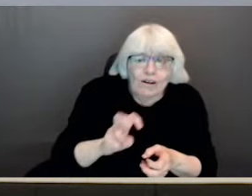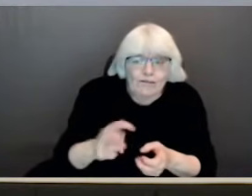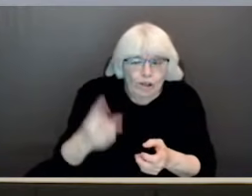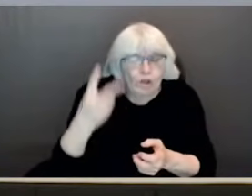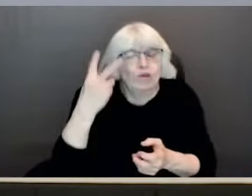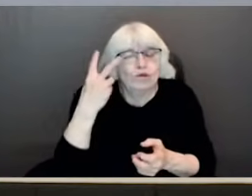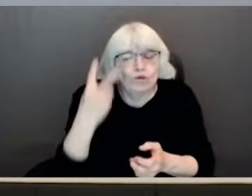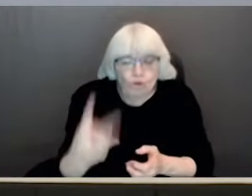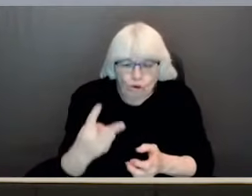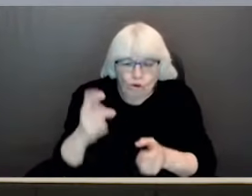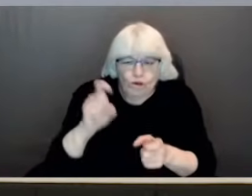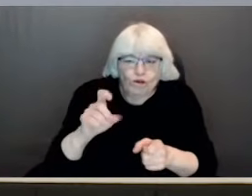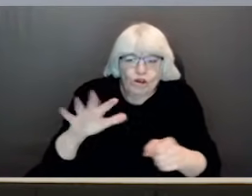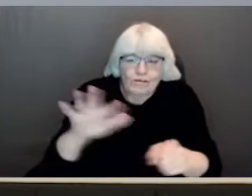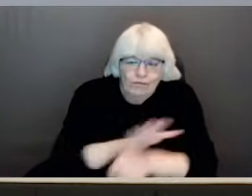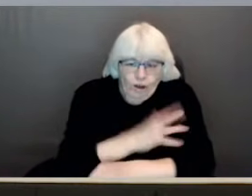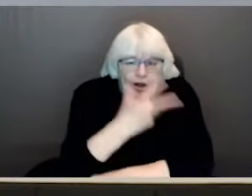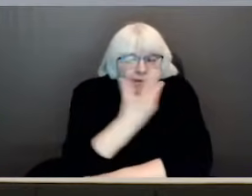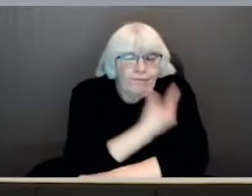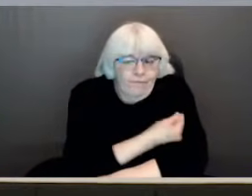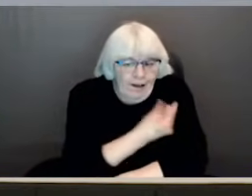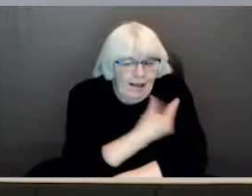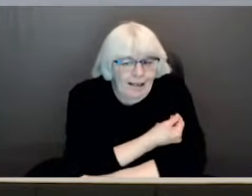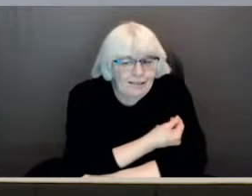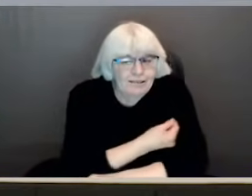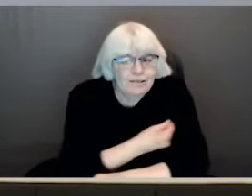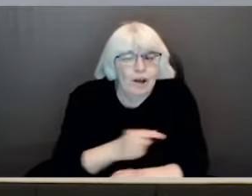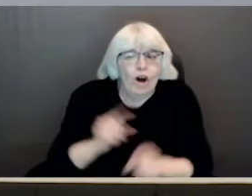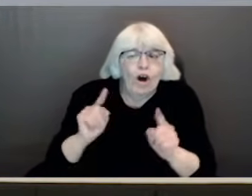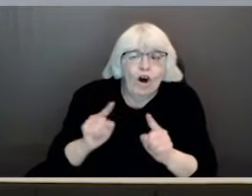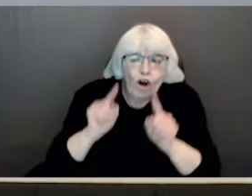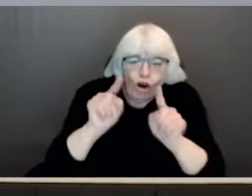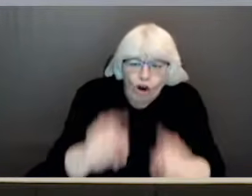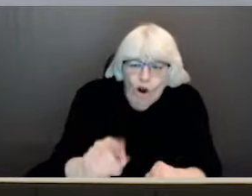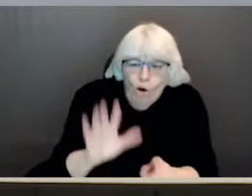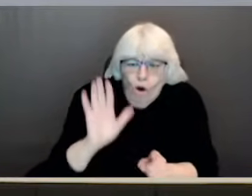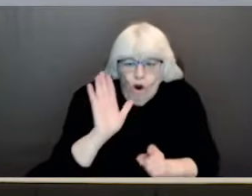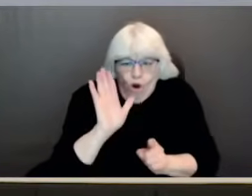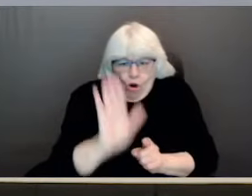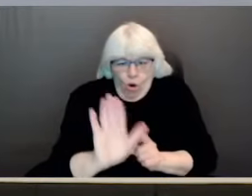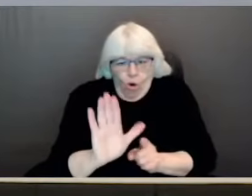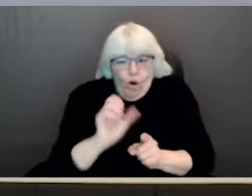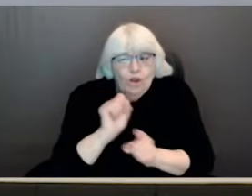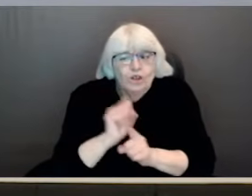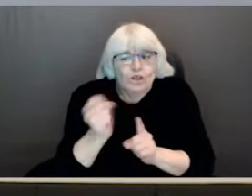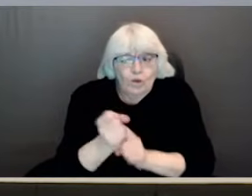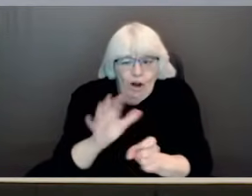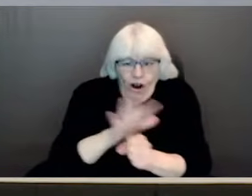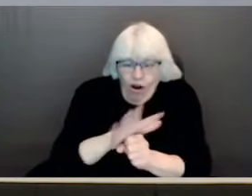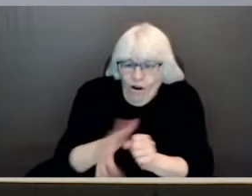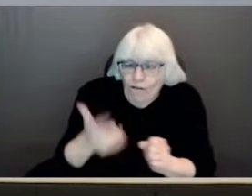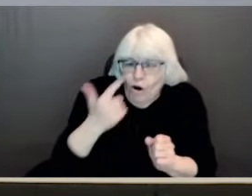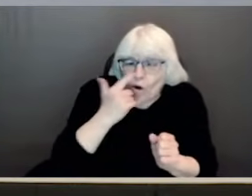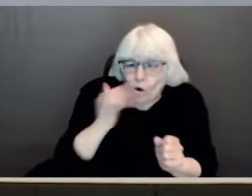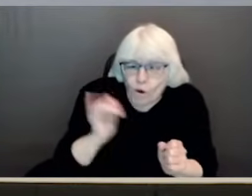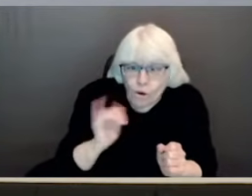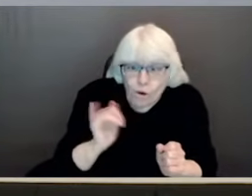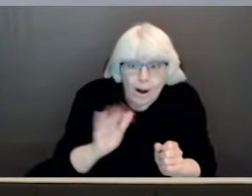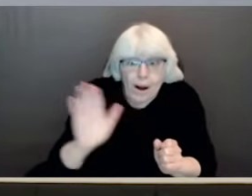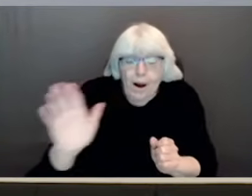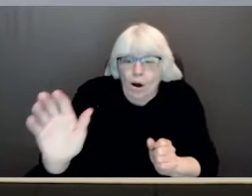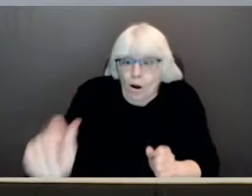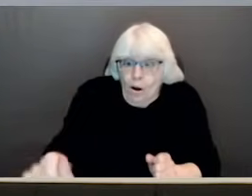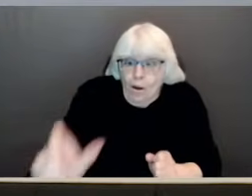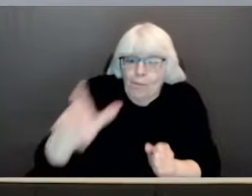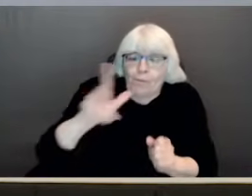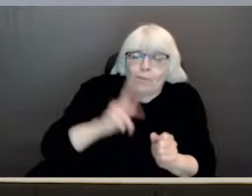PEI or when Islanders return, it will be important to follow the testing requirements and monitor for symptoms. Individuals who travel